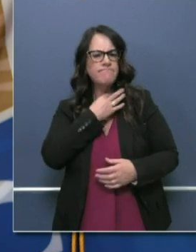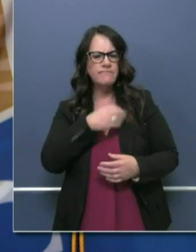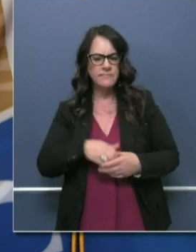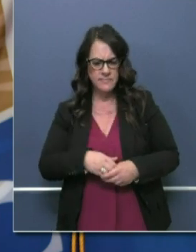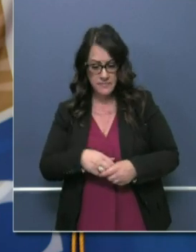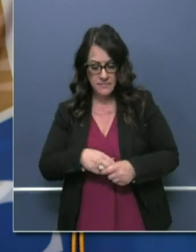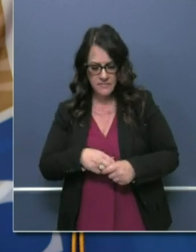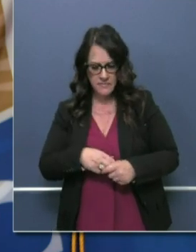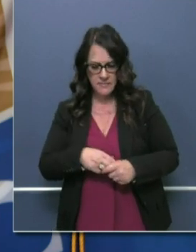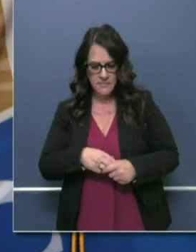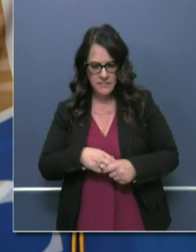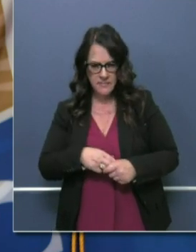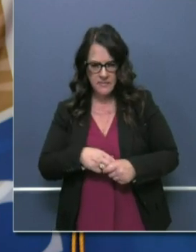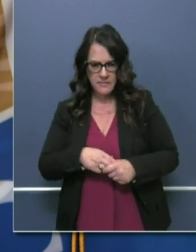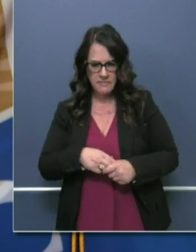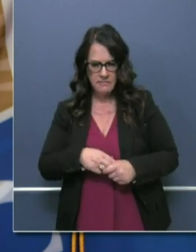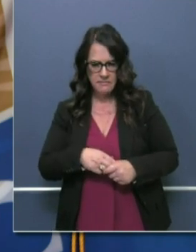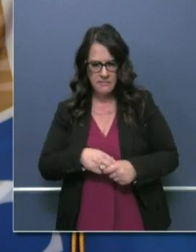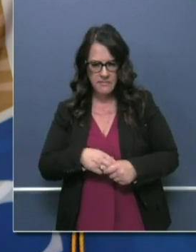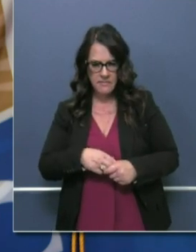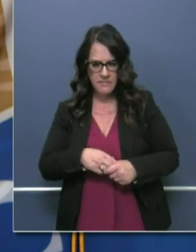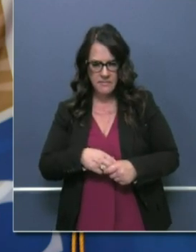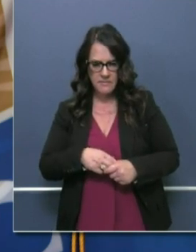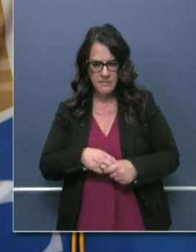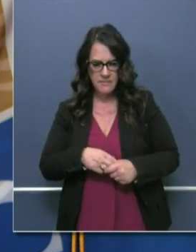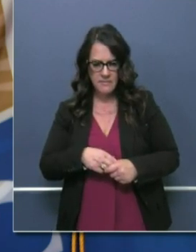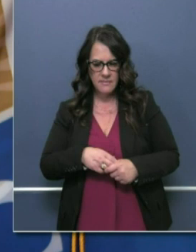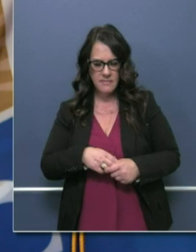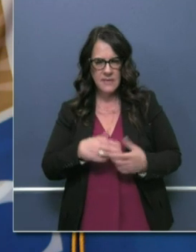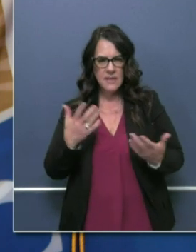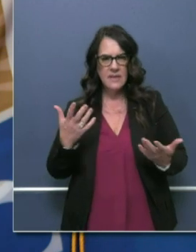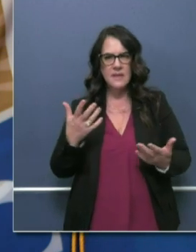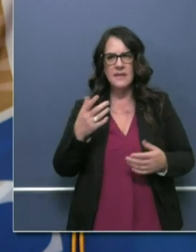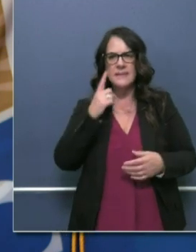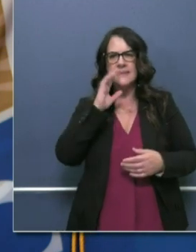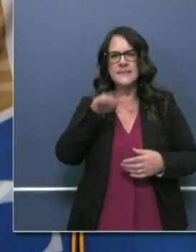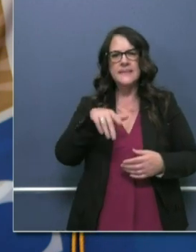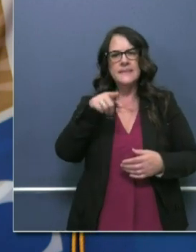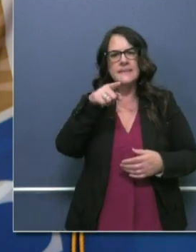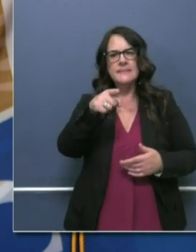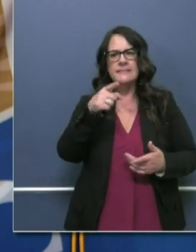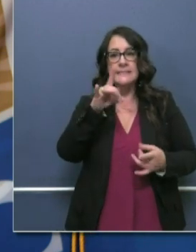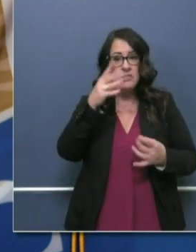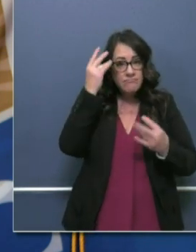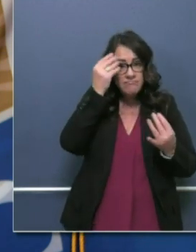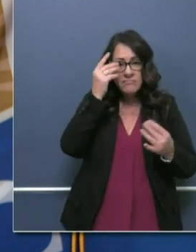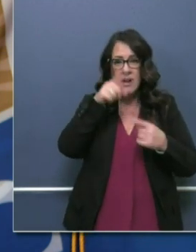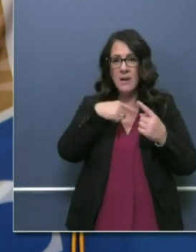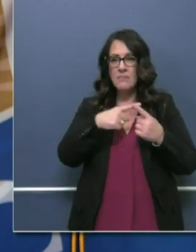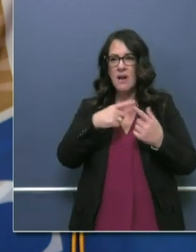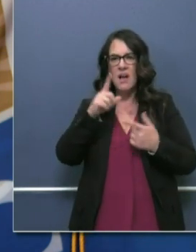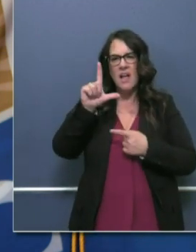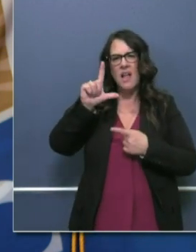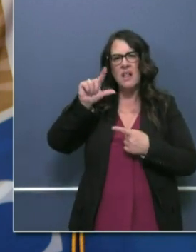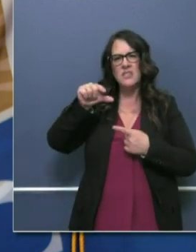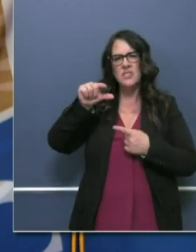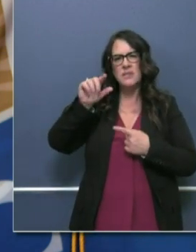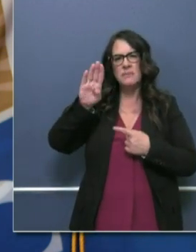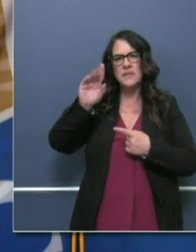had given any thought to your budgetary processes for some of the